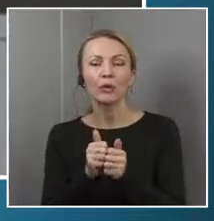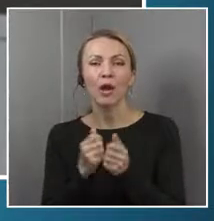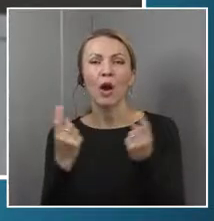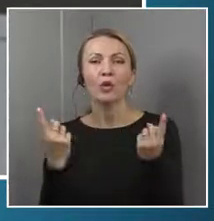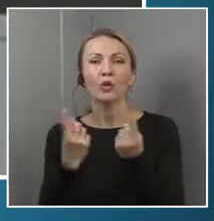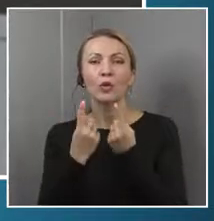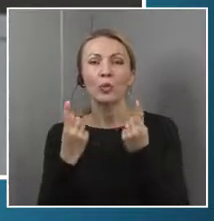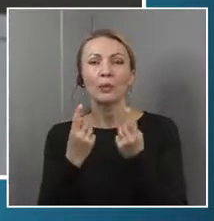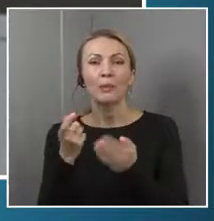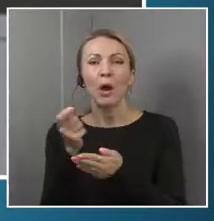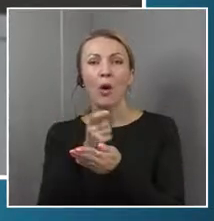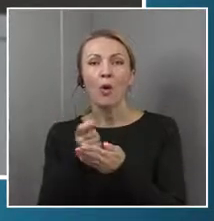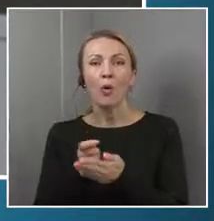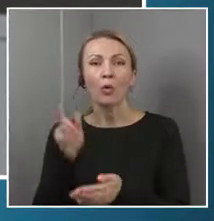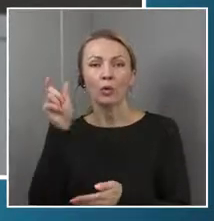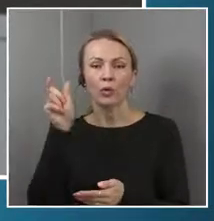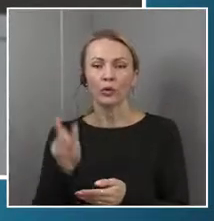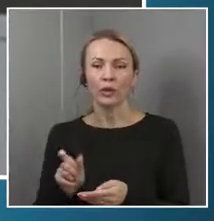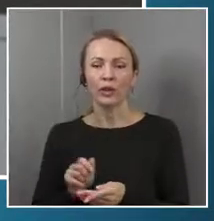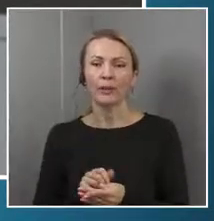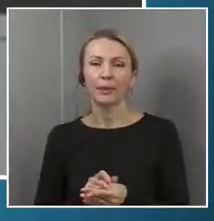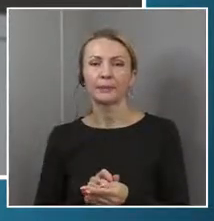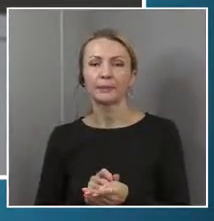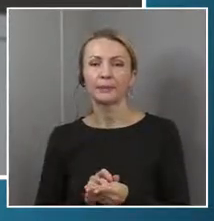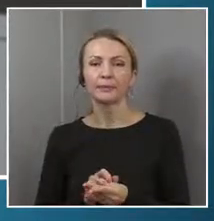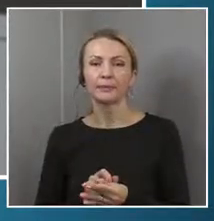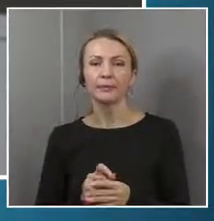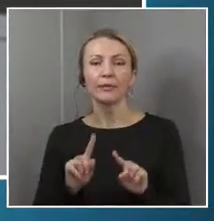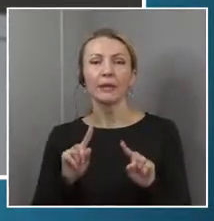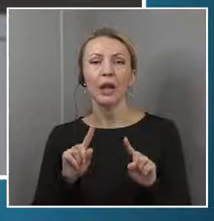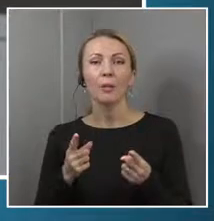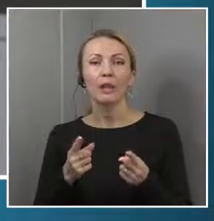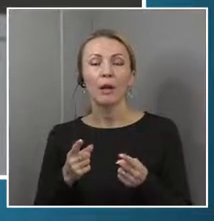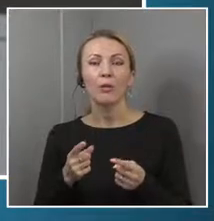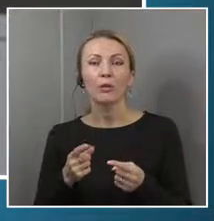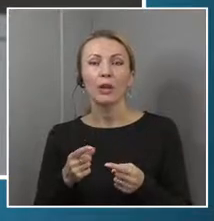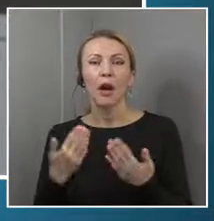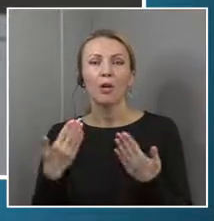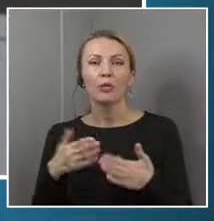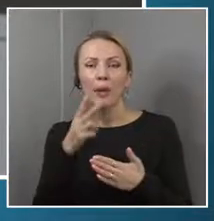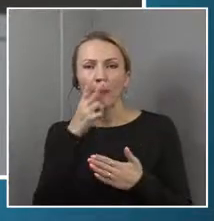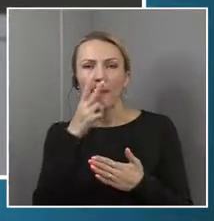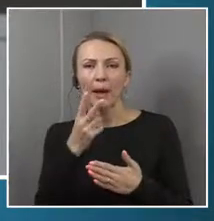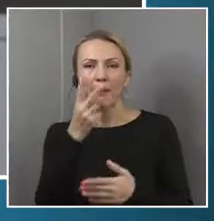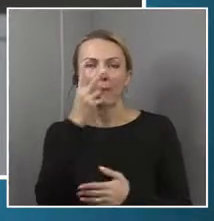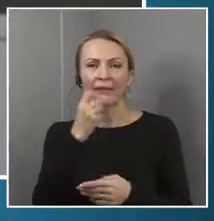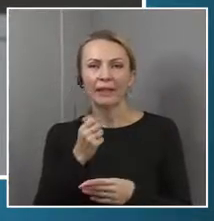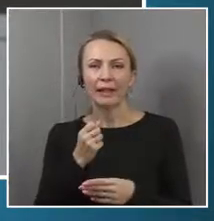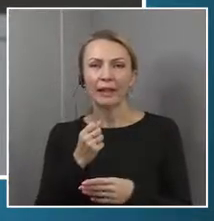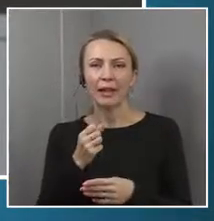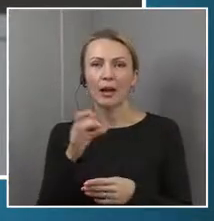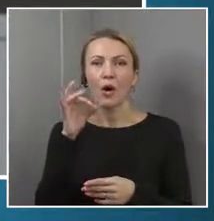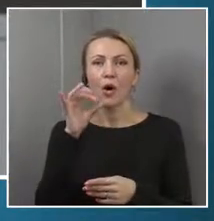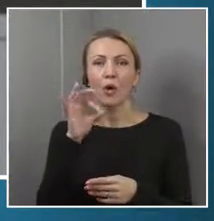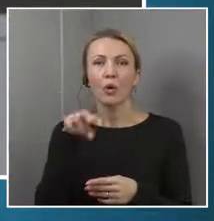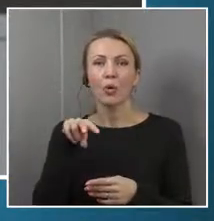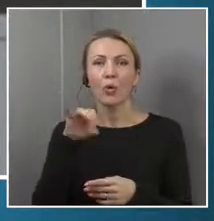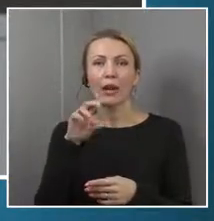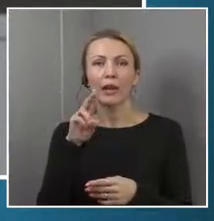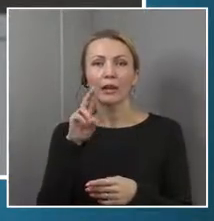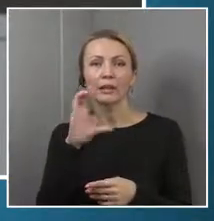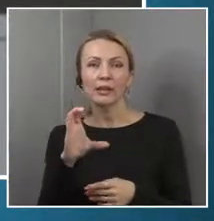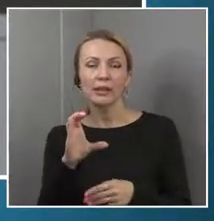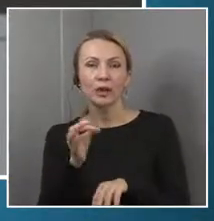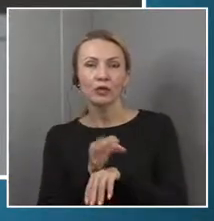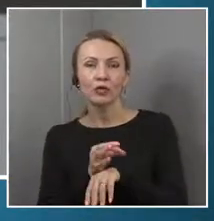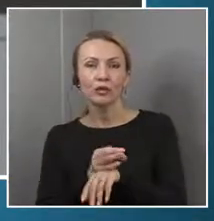And they are quite expensive. Is it because they recognize those paintings? It is because people buy it just to show